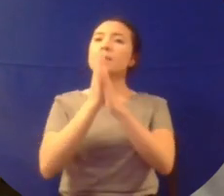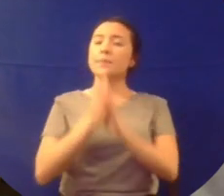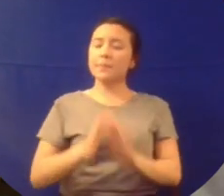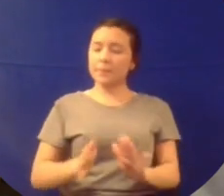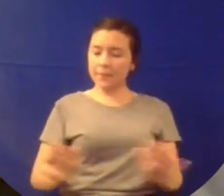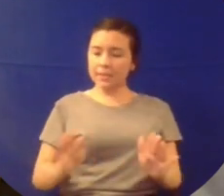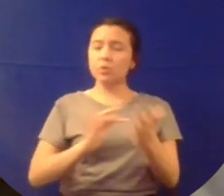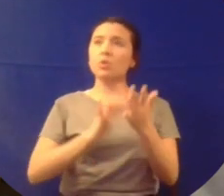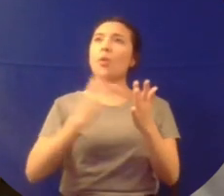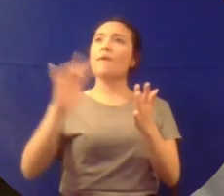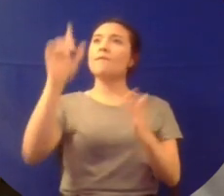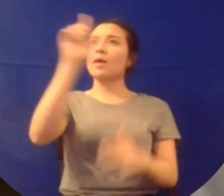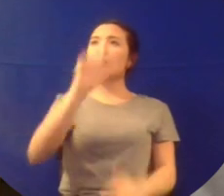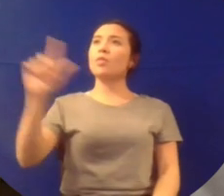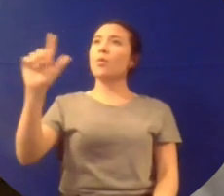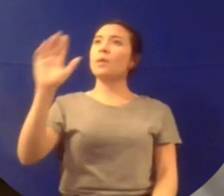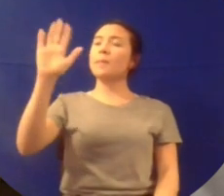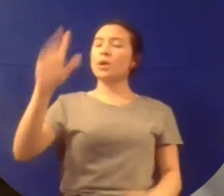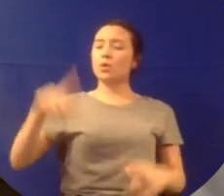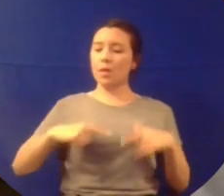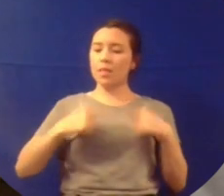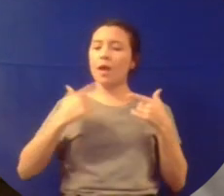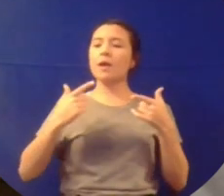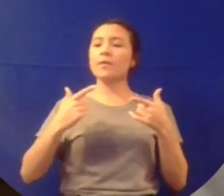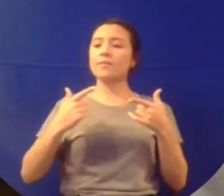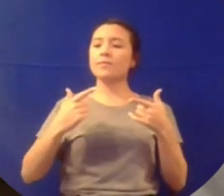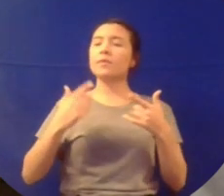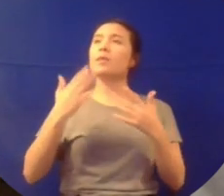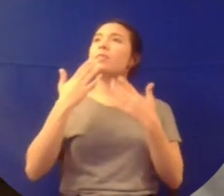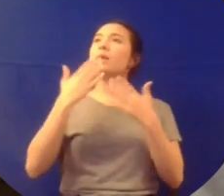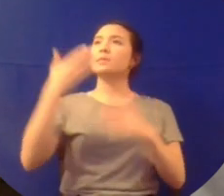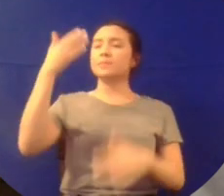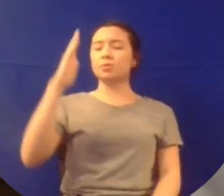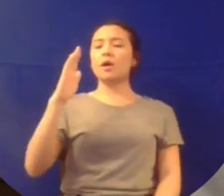Our Eucharist is ended. Go in peace to glorify